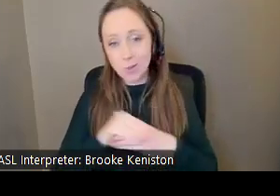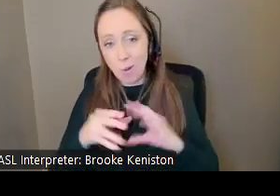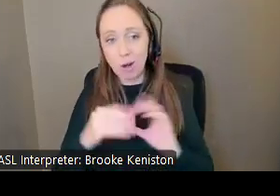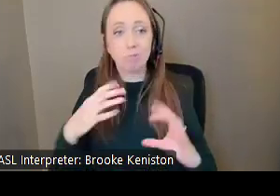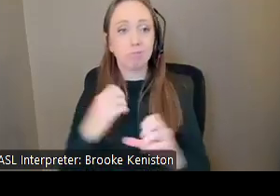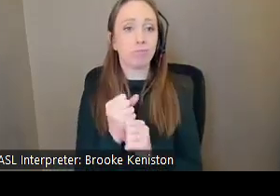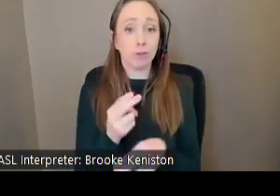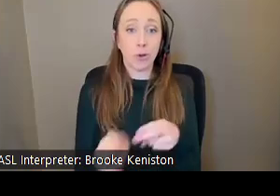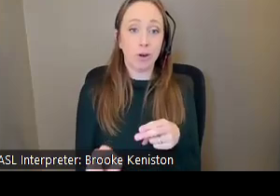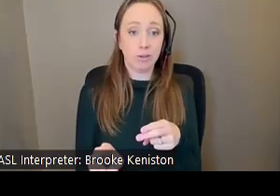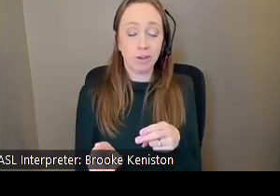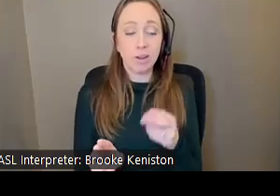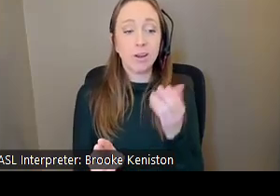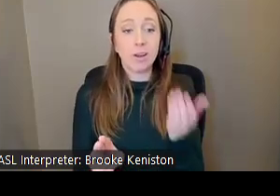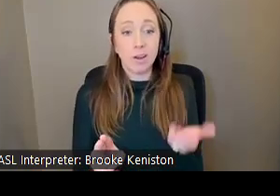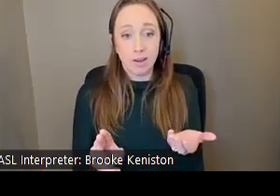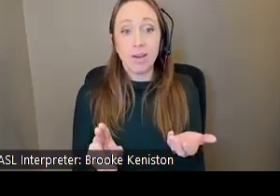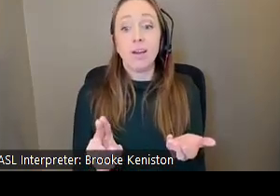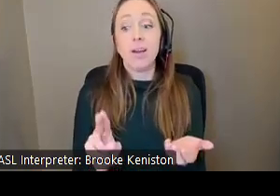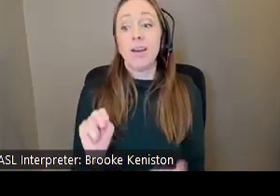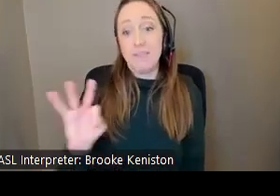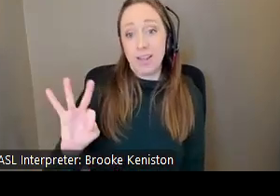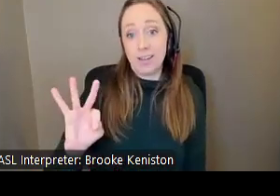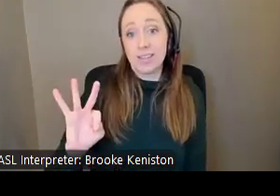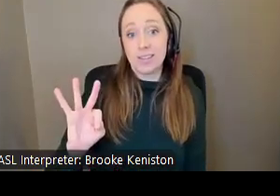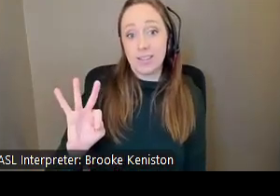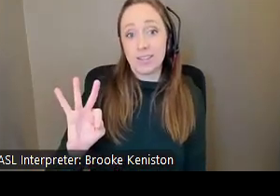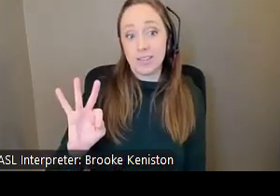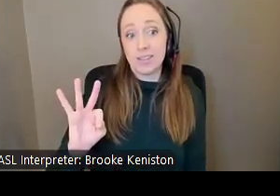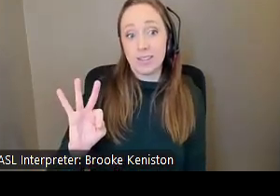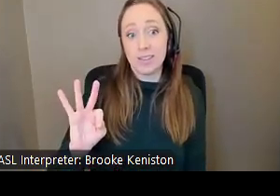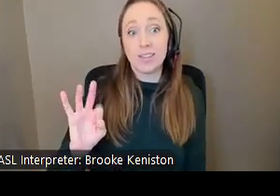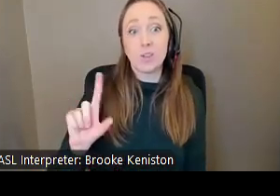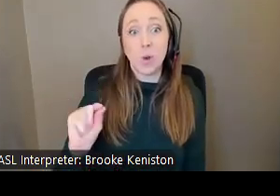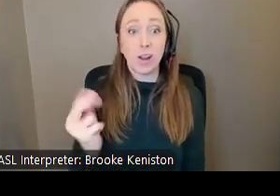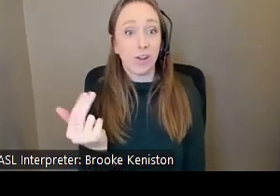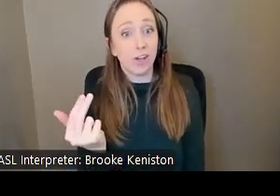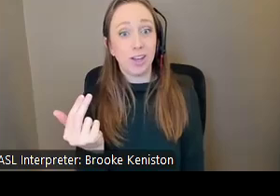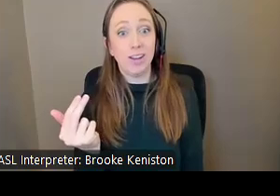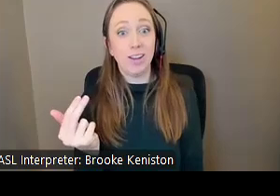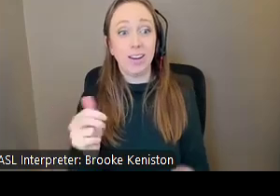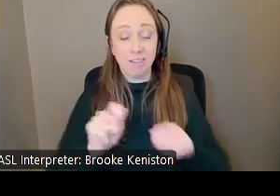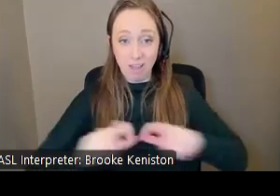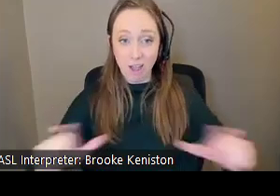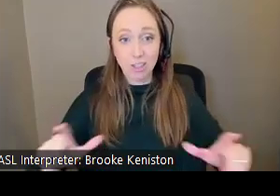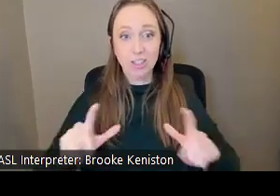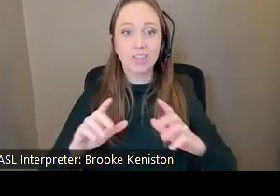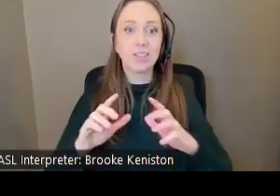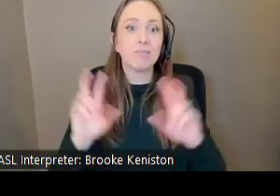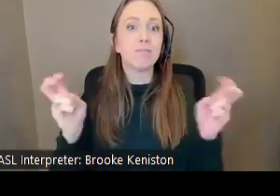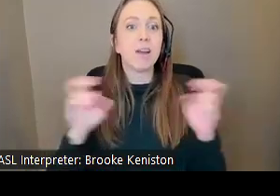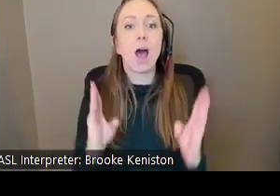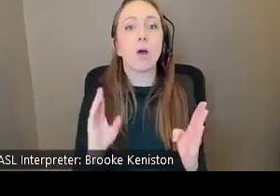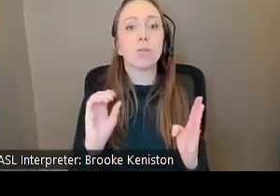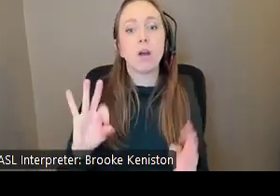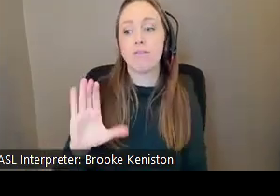Netflix in 2013 launches House of Cards, which was a big get for them. In fact,